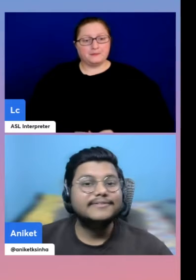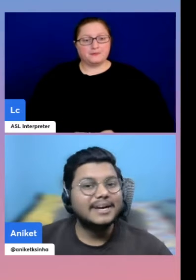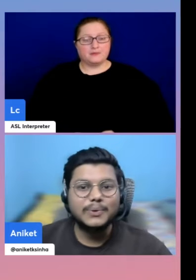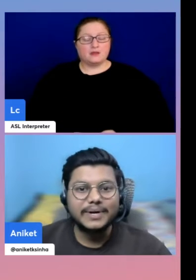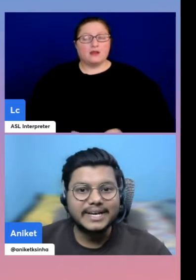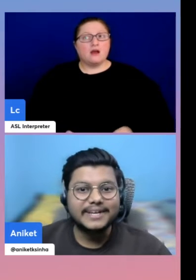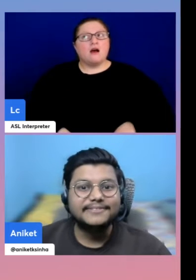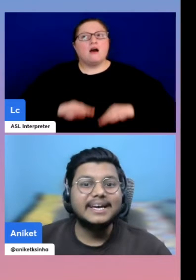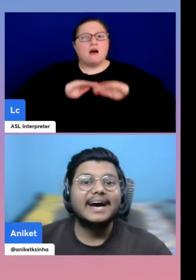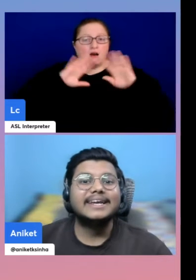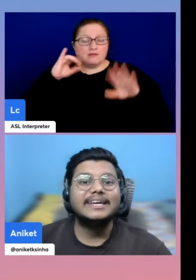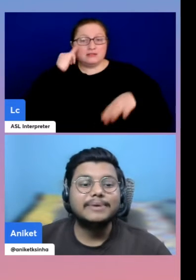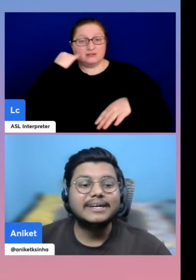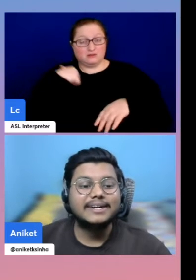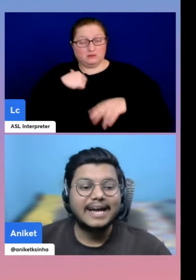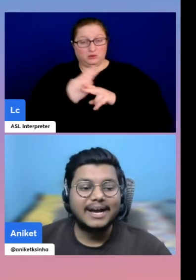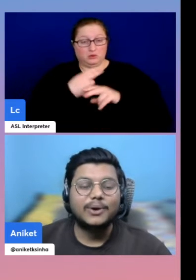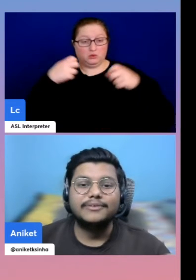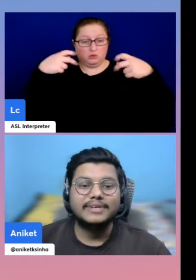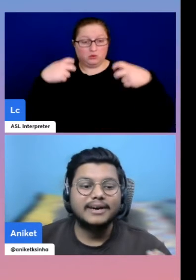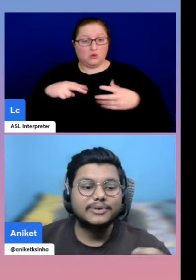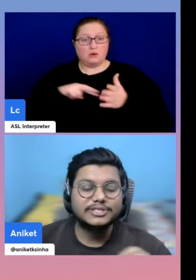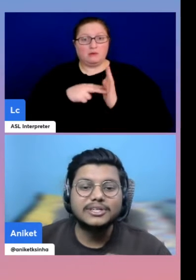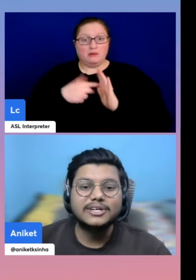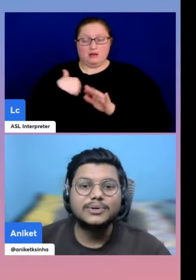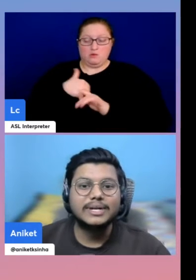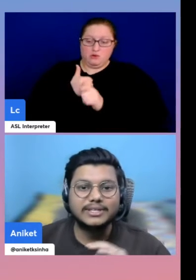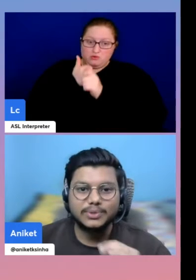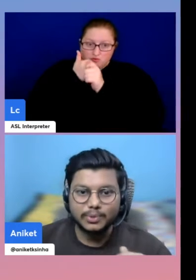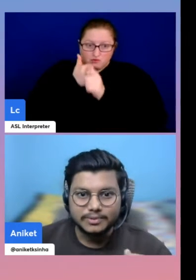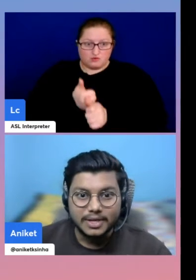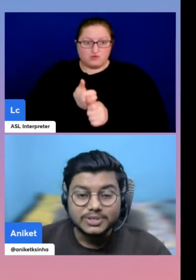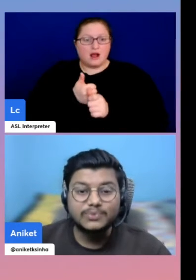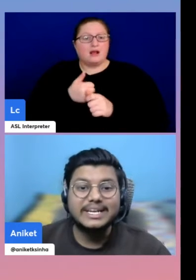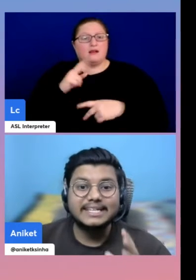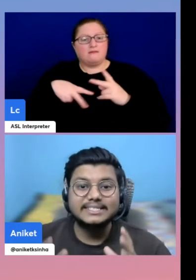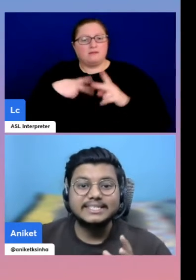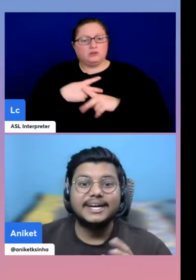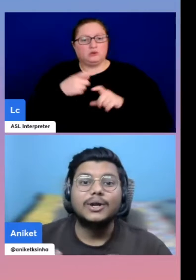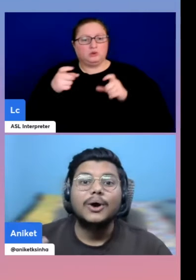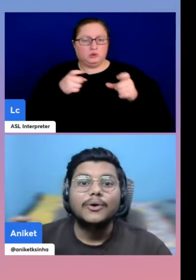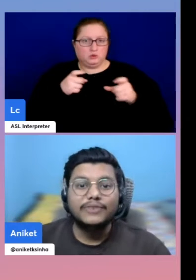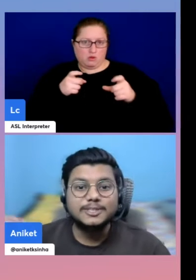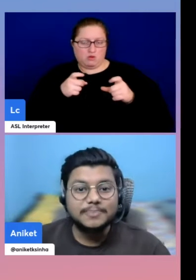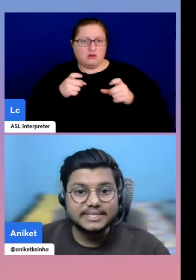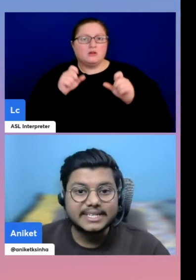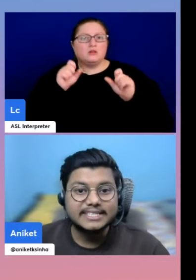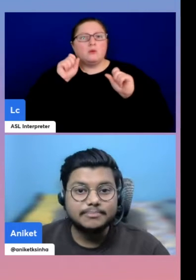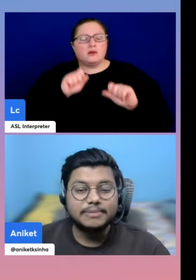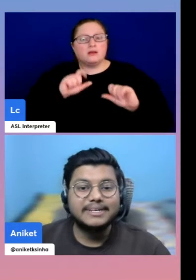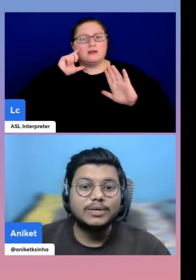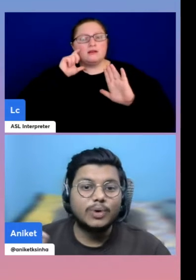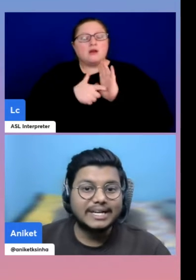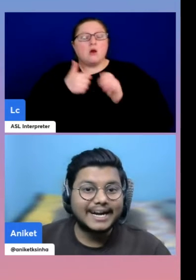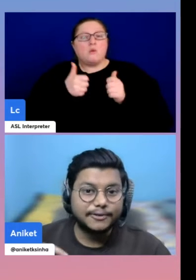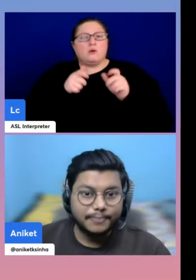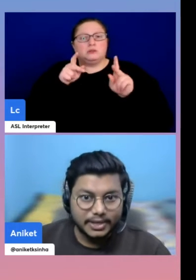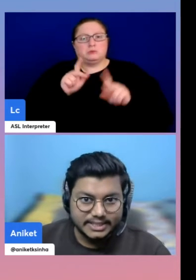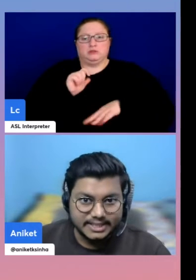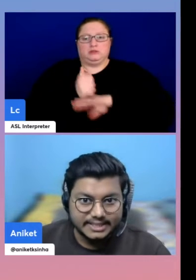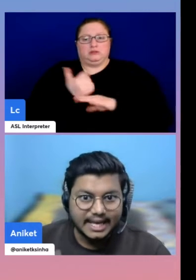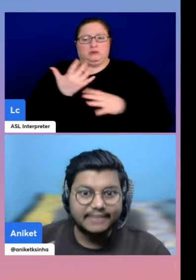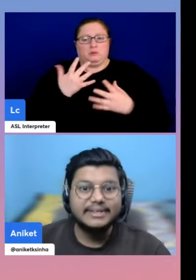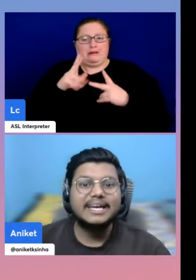obviously if we are coding, we are keeping a track, or we are version controlling the code, so we can see that which person has implemented what kind